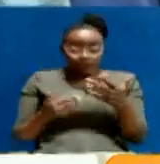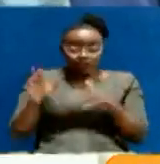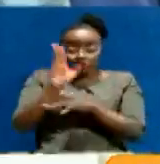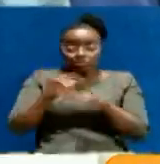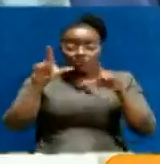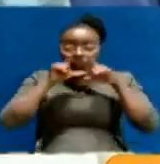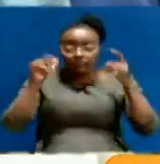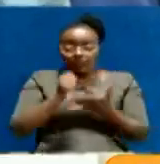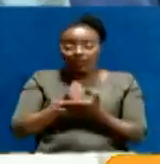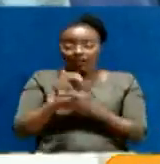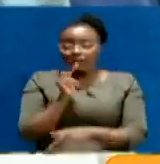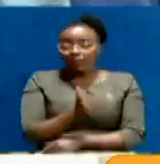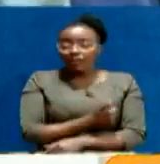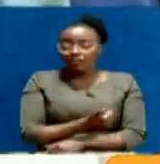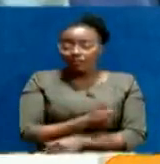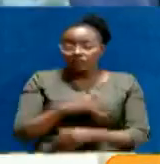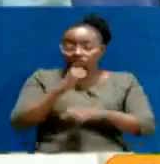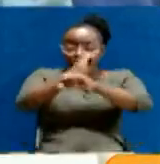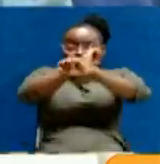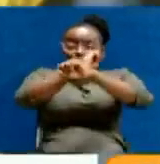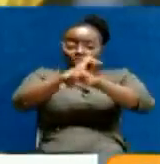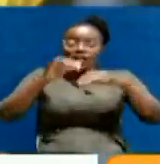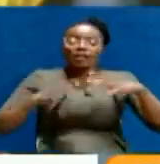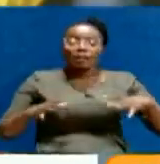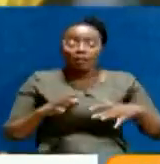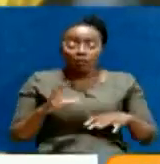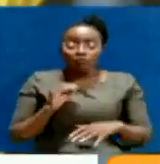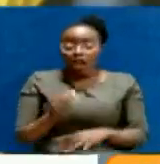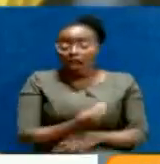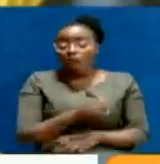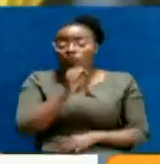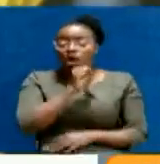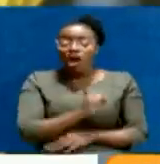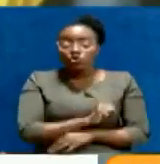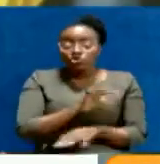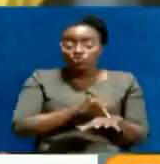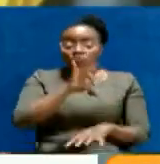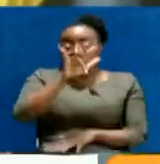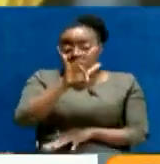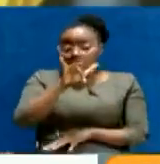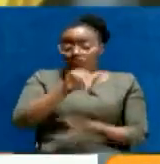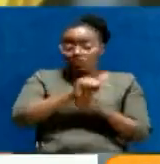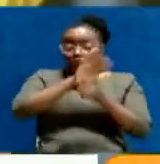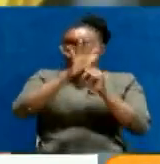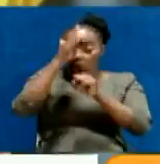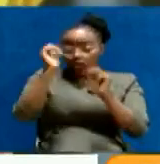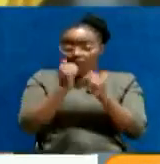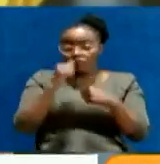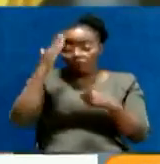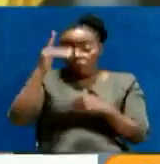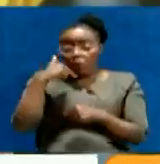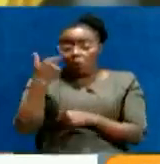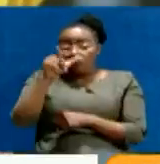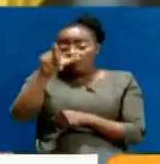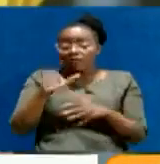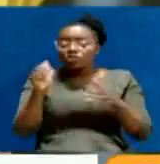barakoa kutatusaidia kuwakinga wazee wetu msipatwe na maambukizi, kwa sababu huwezi kujua nani